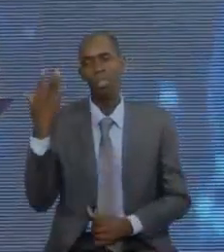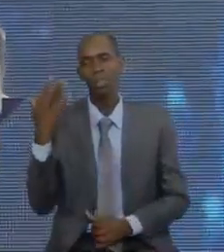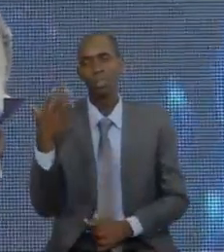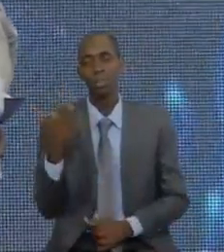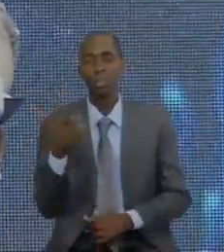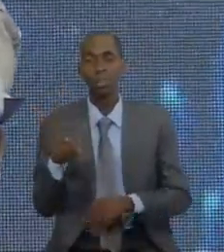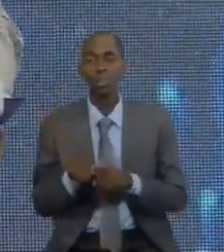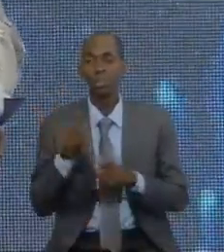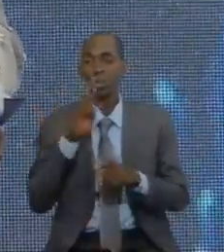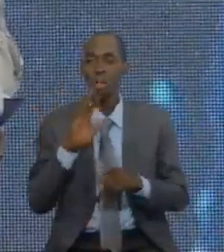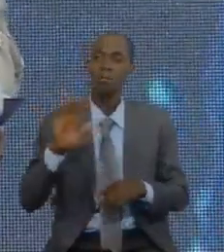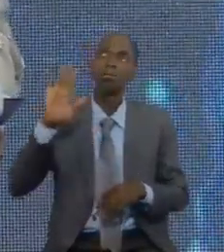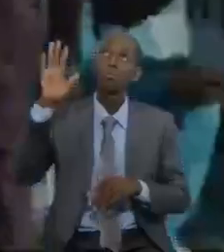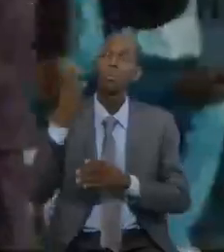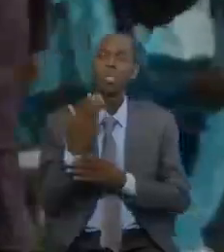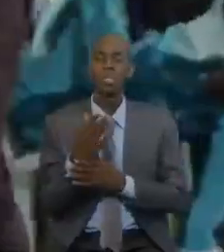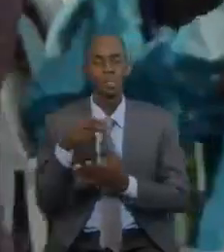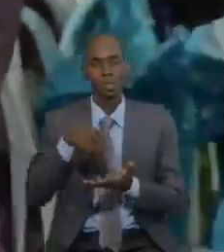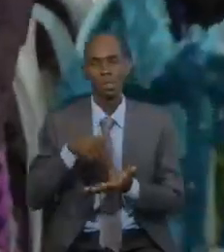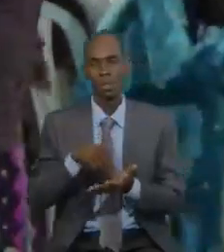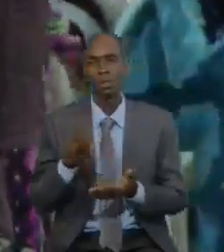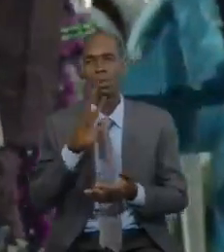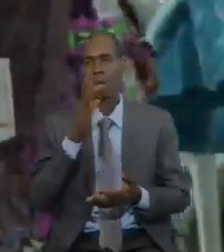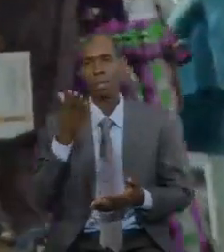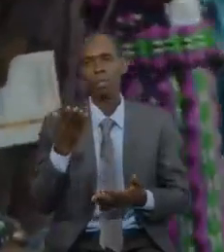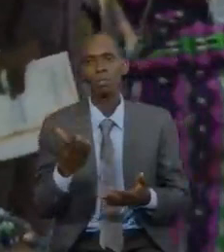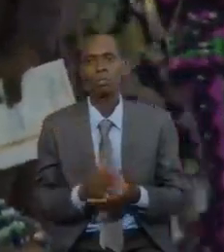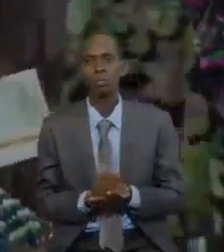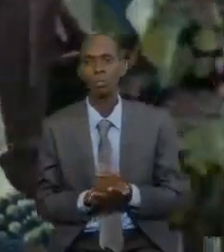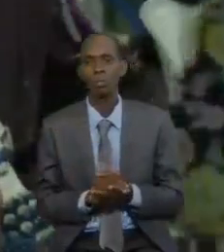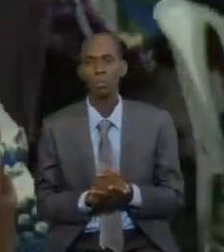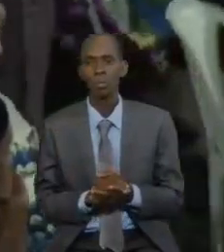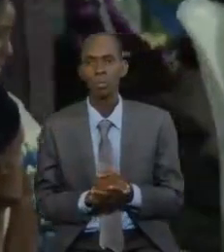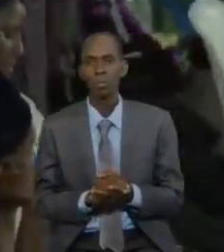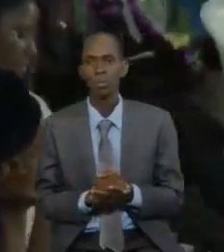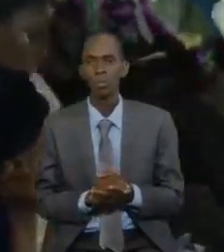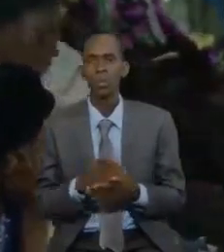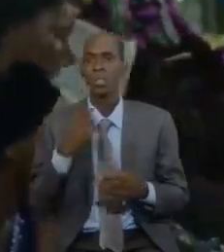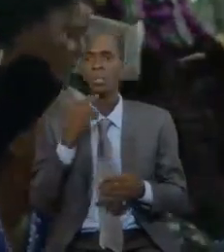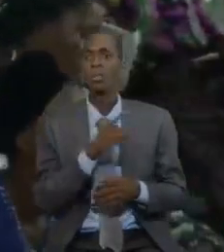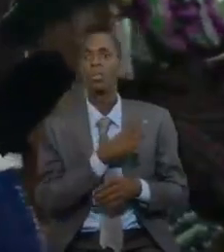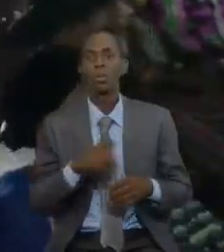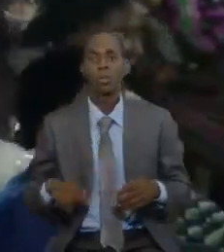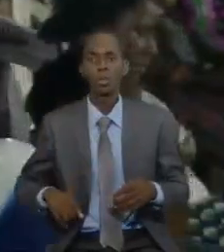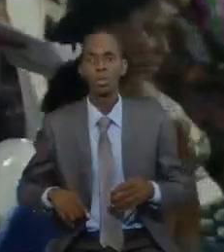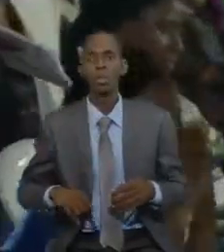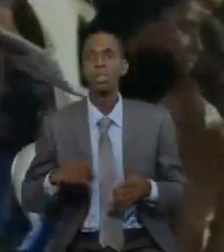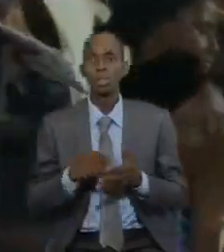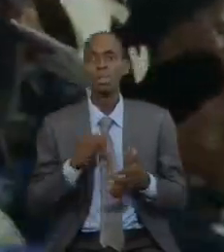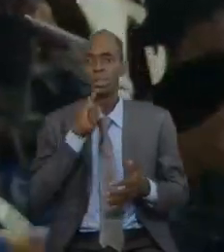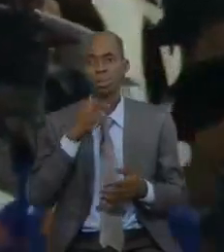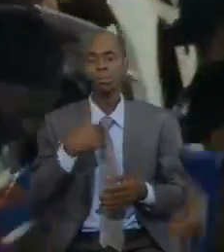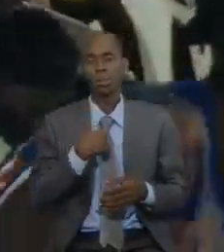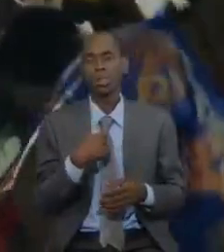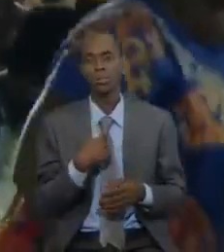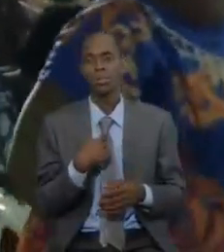hand, stand up wherever you are. And say, Lord, it's me. Lord, it's me.